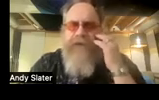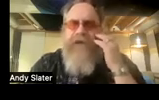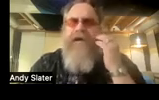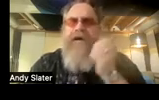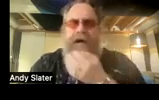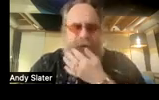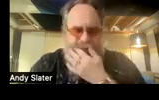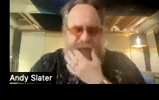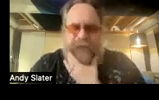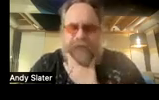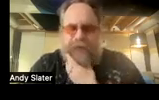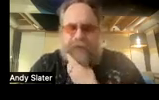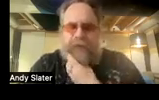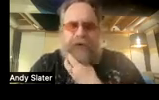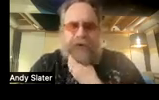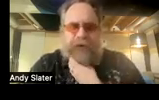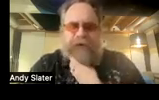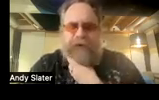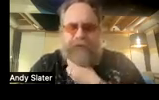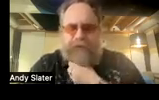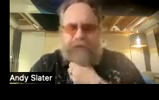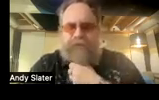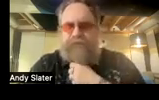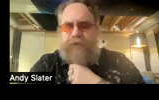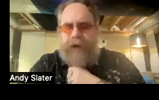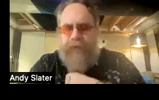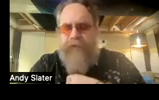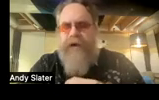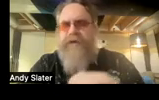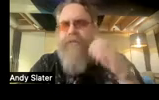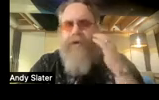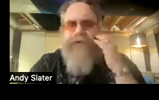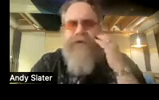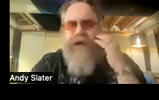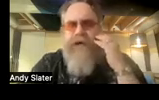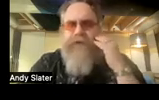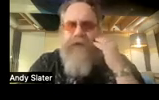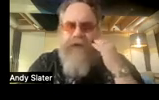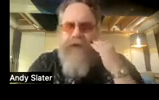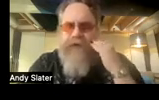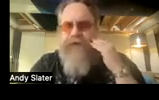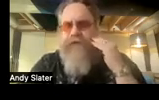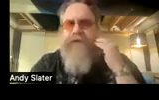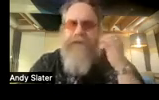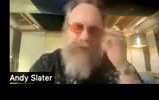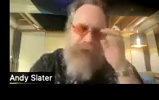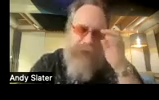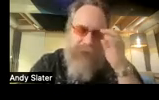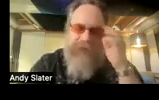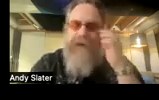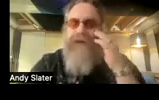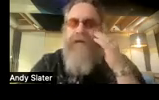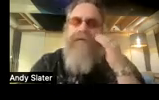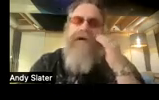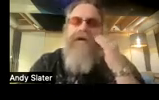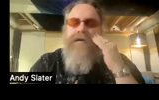based, especially in my work. In my work where I had composed it, I often take into consideration the space in